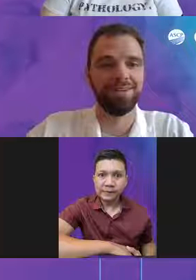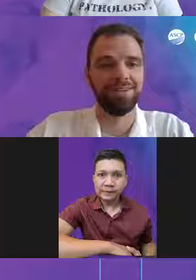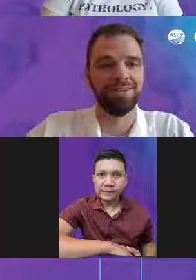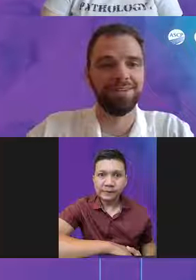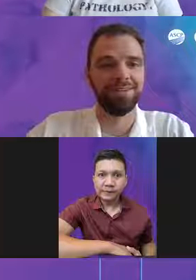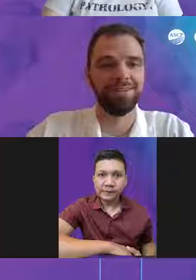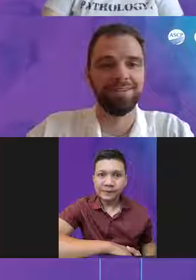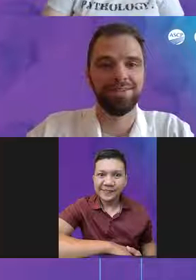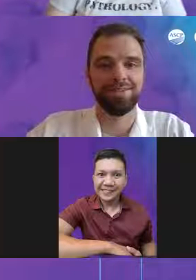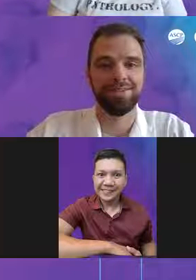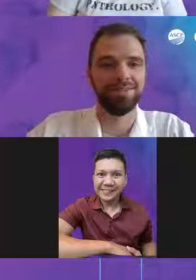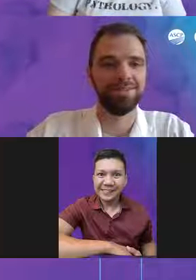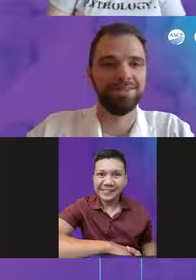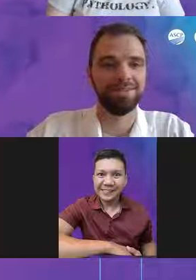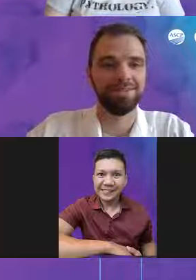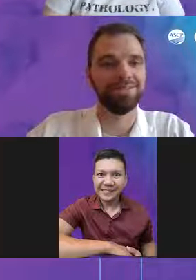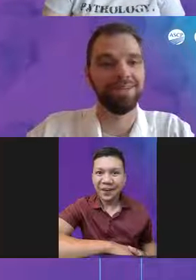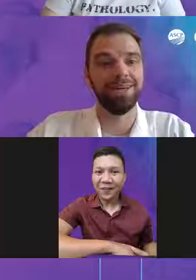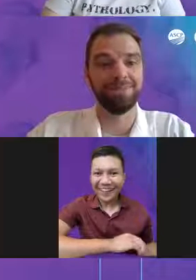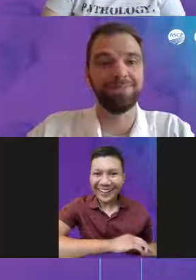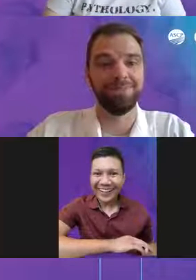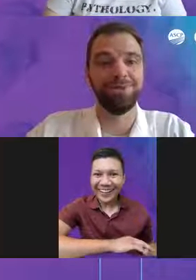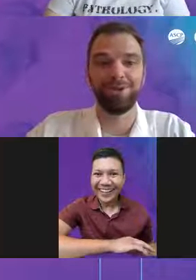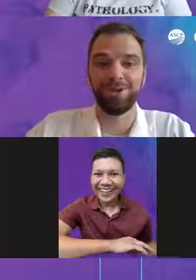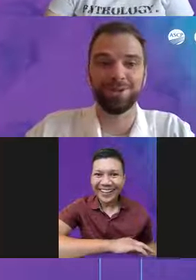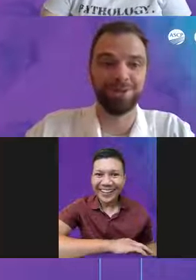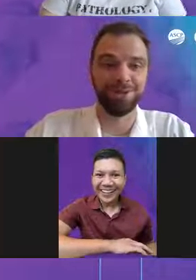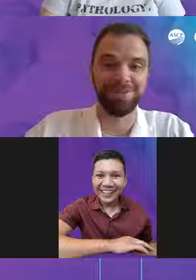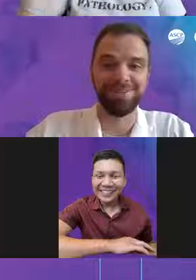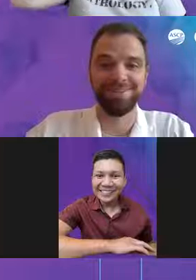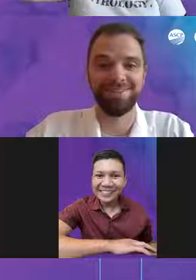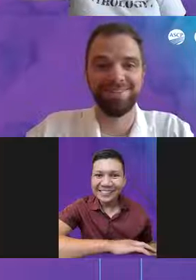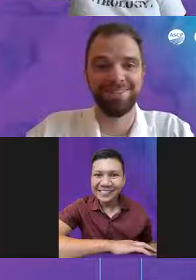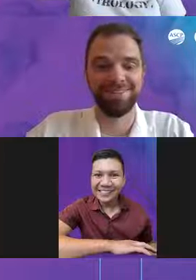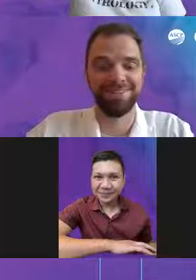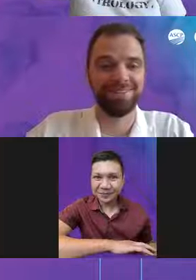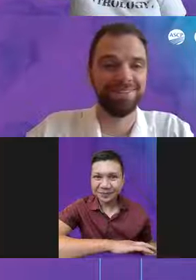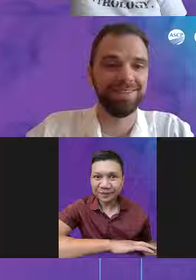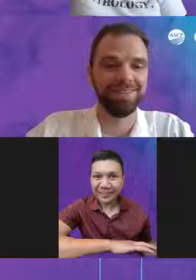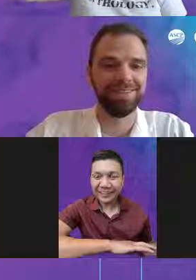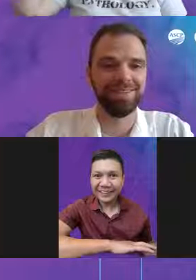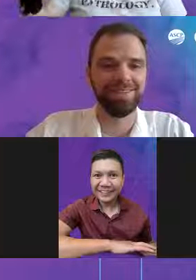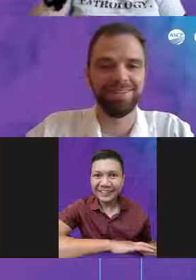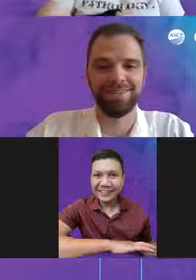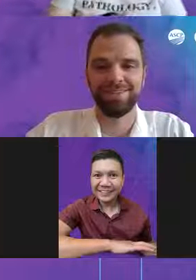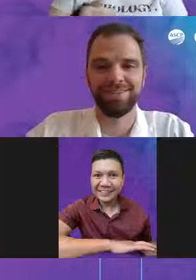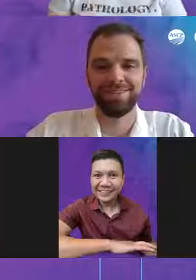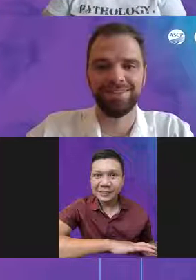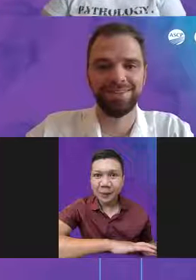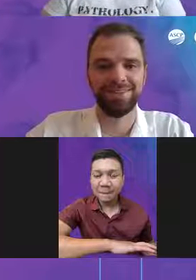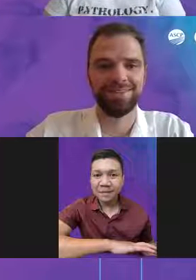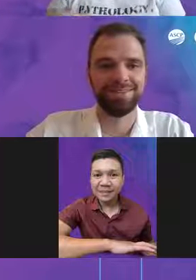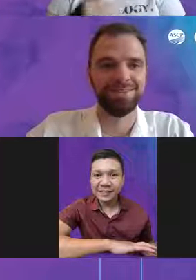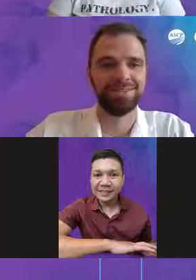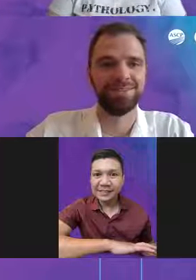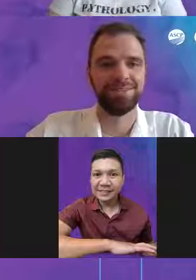I was just thinking you were doing a really great job. Oh, yeah. You covered really well. Yeah, we were, last week we were